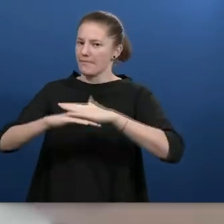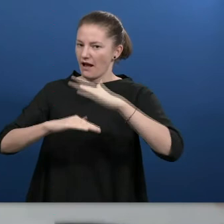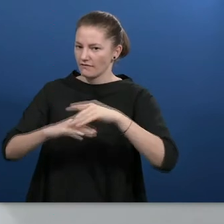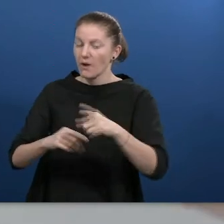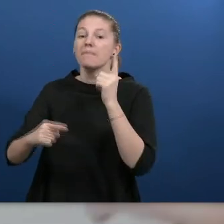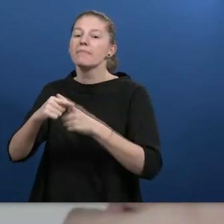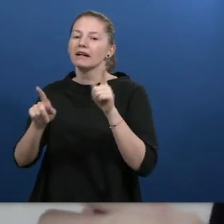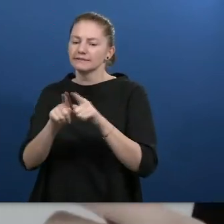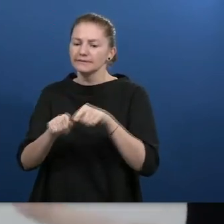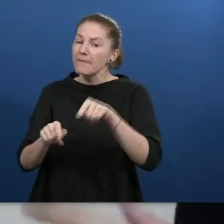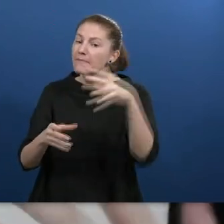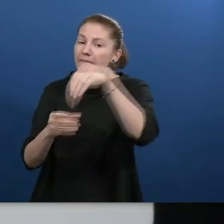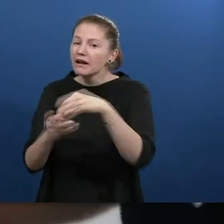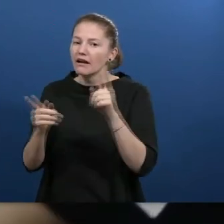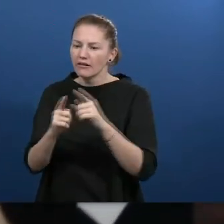board.